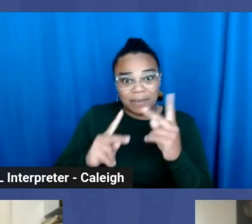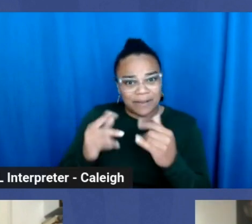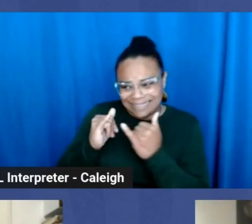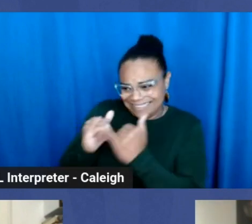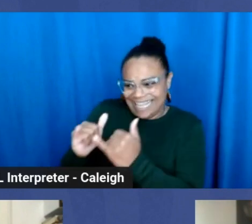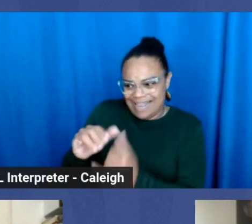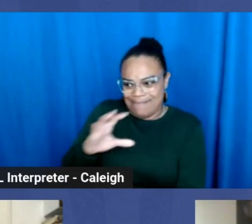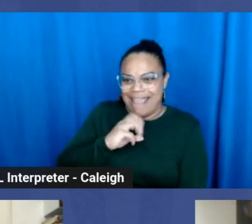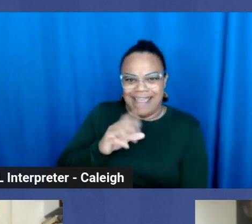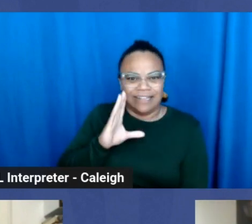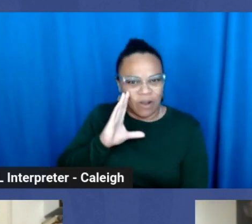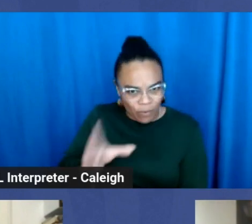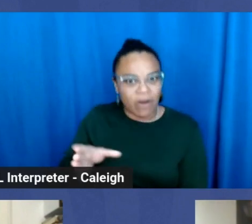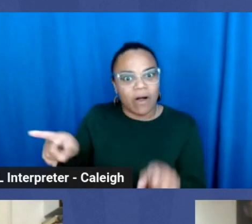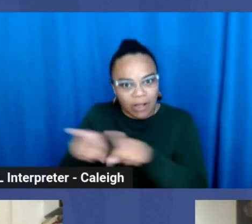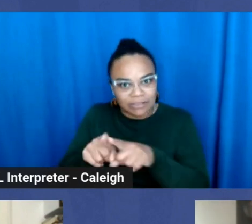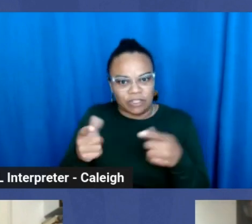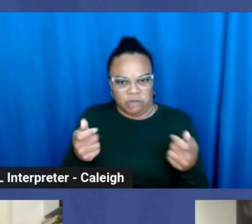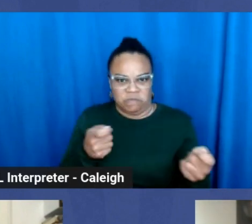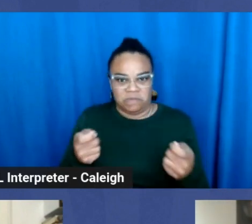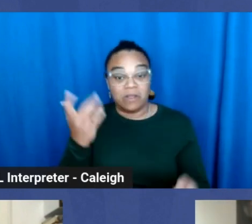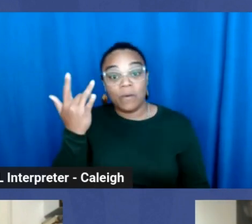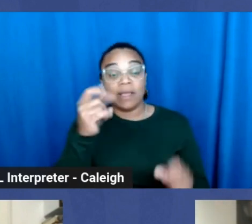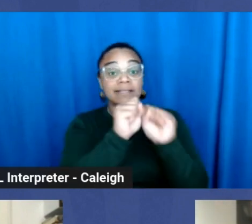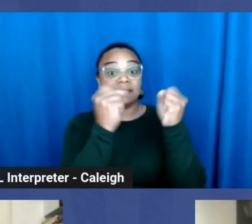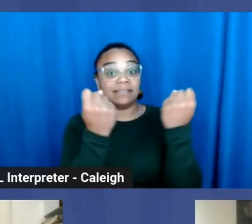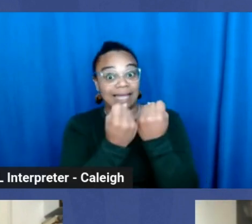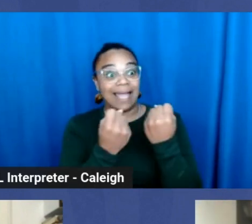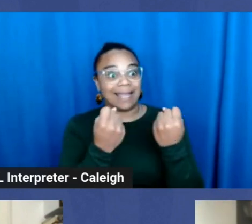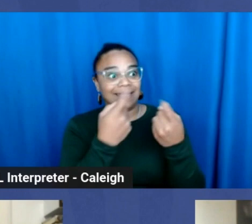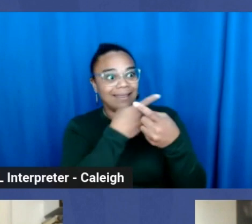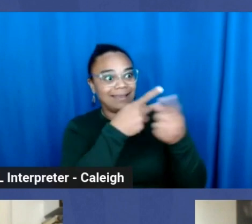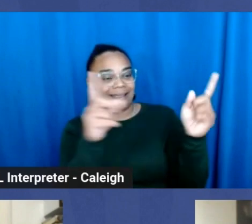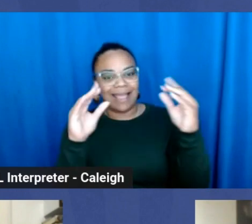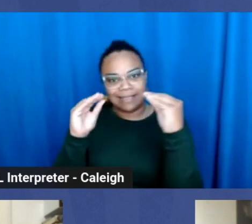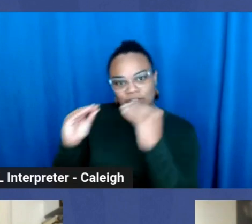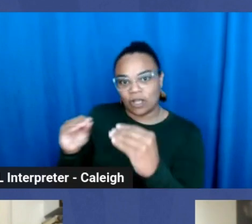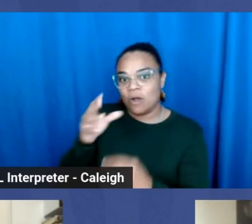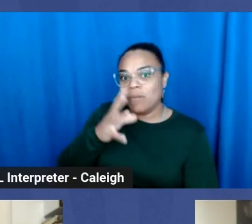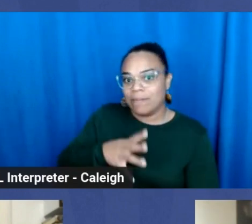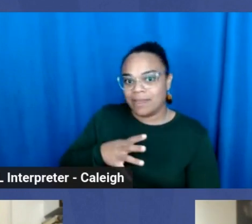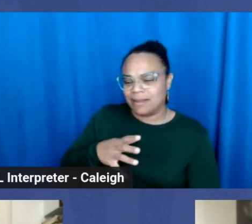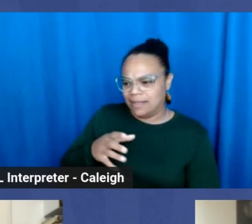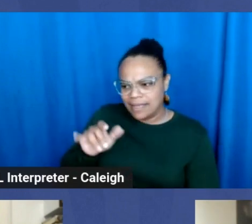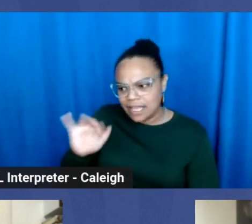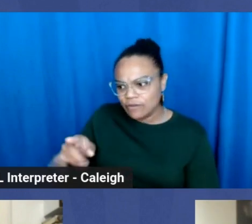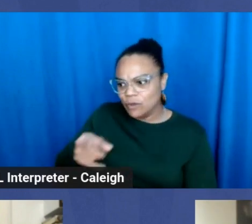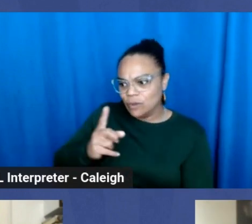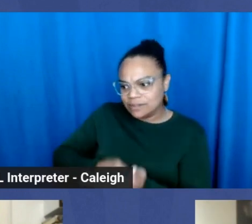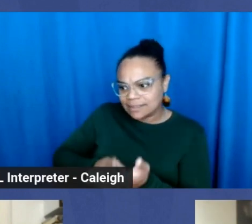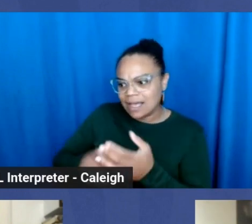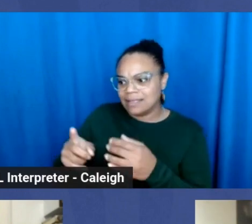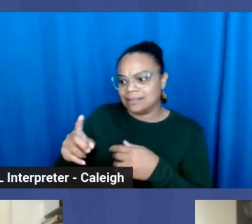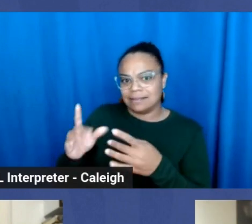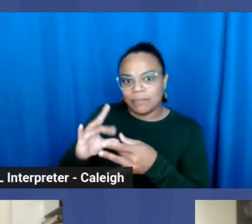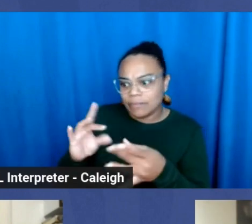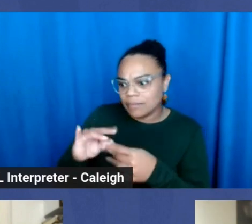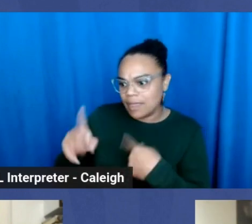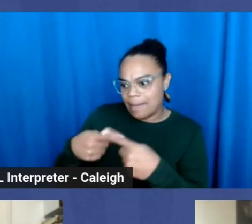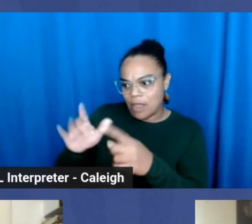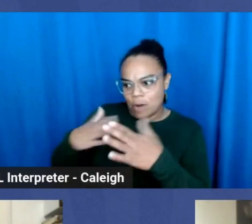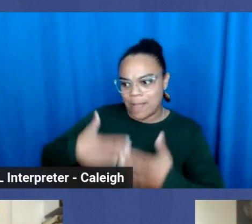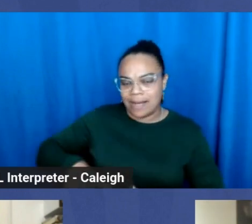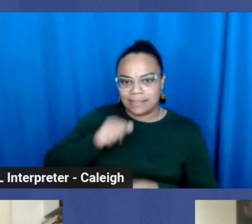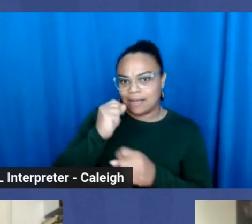Because in this society, we have trained women to think that discussing their bodies is inappropriate. We go back to people such